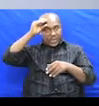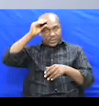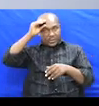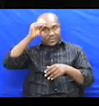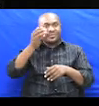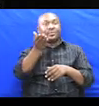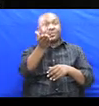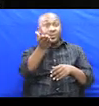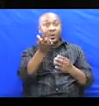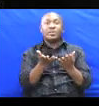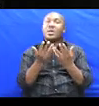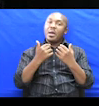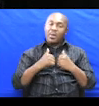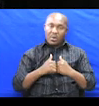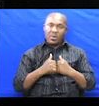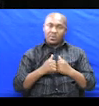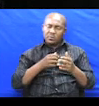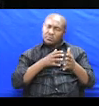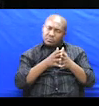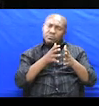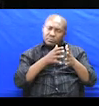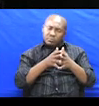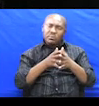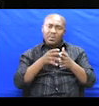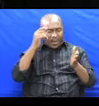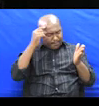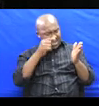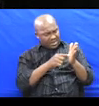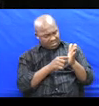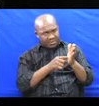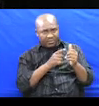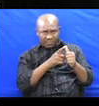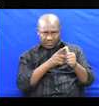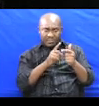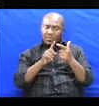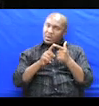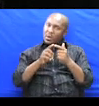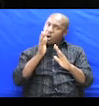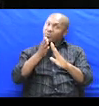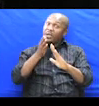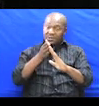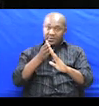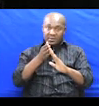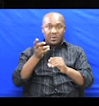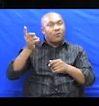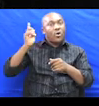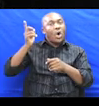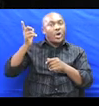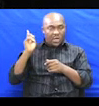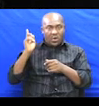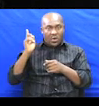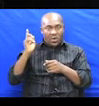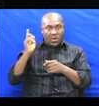Dear students, by the end of this lesson, you'll be able to explain the meaning and